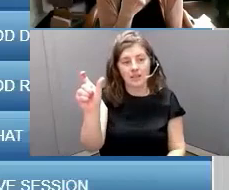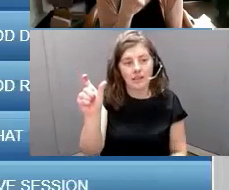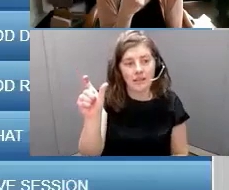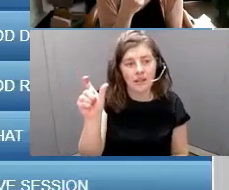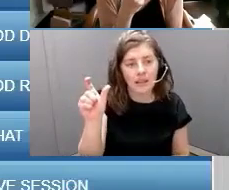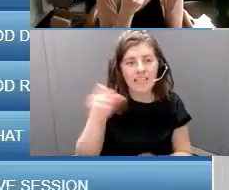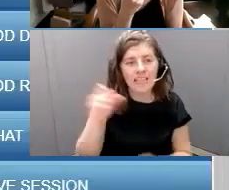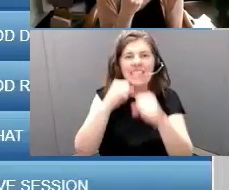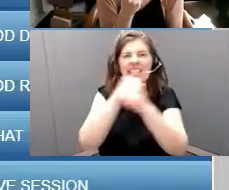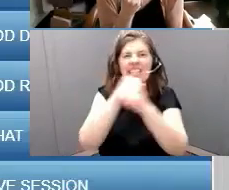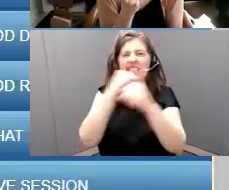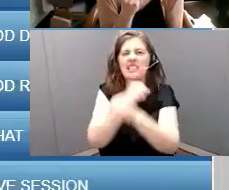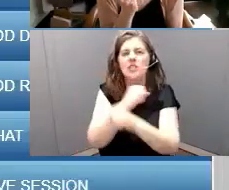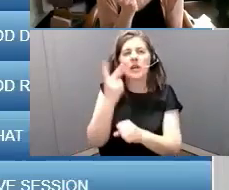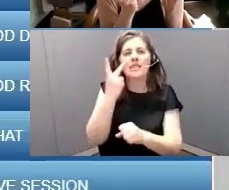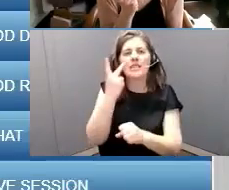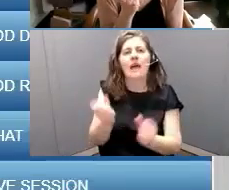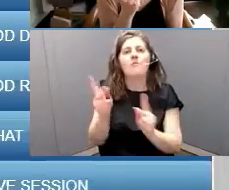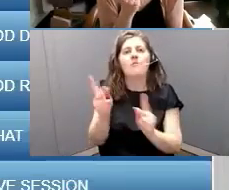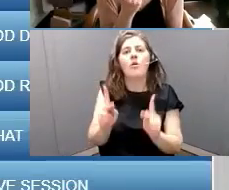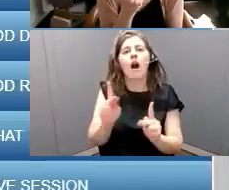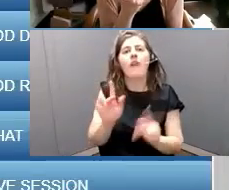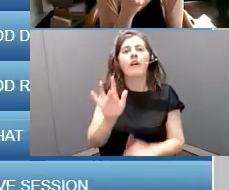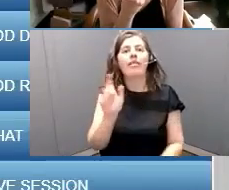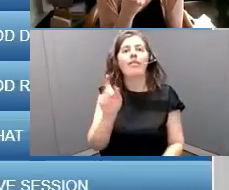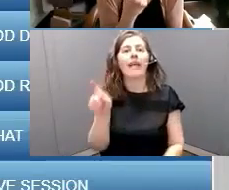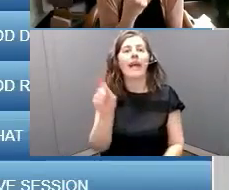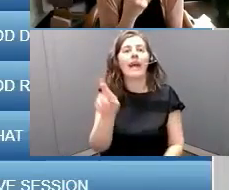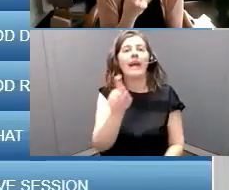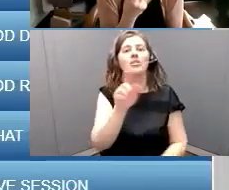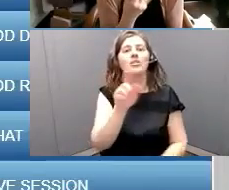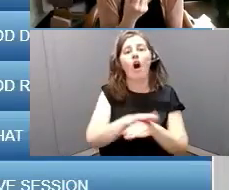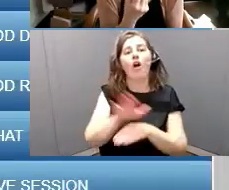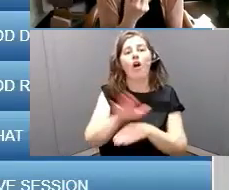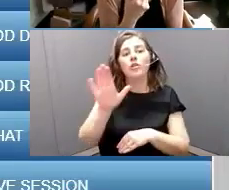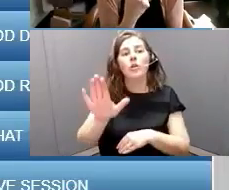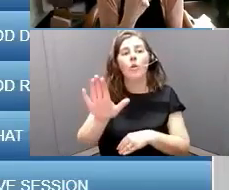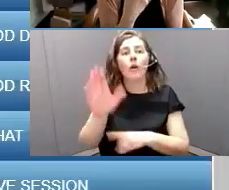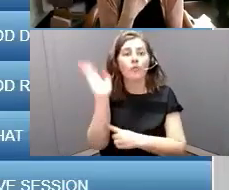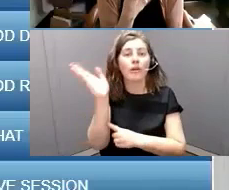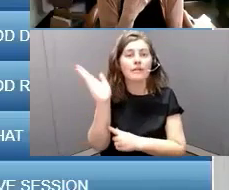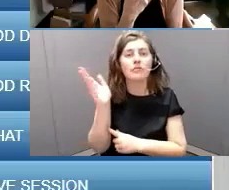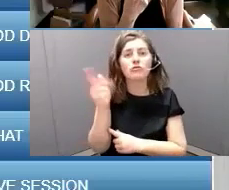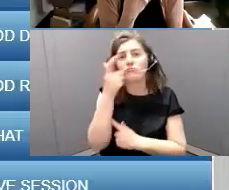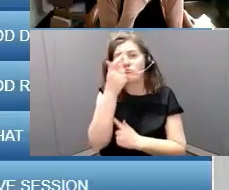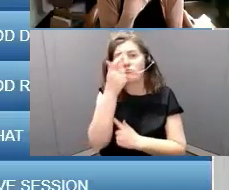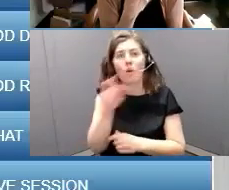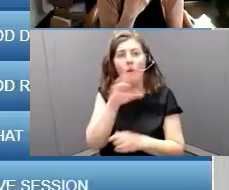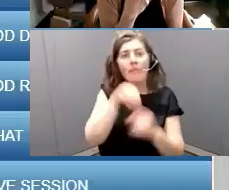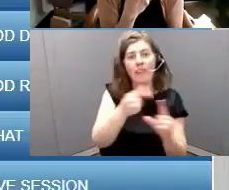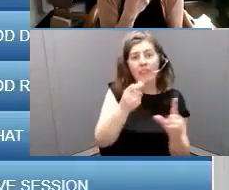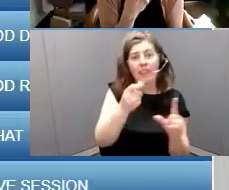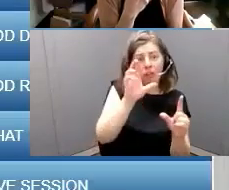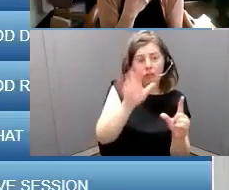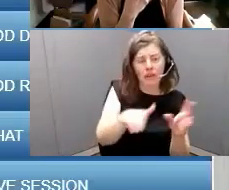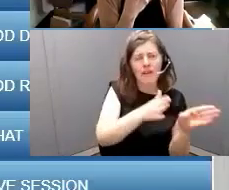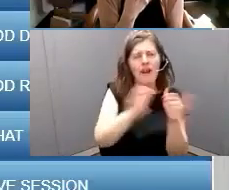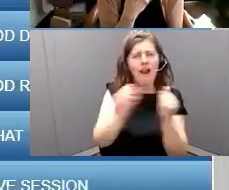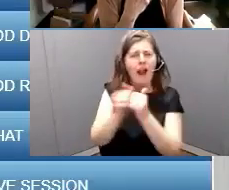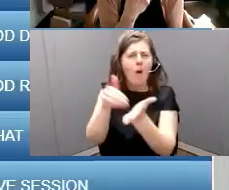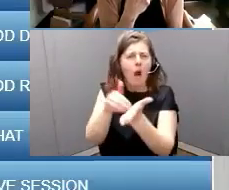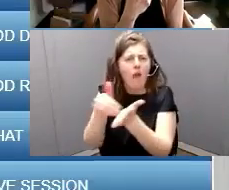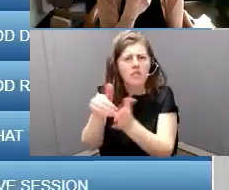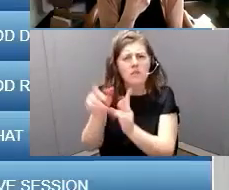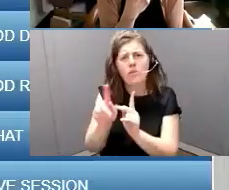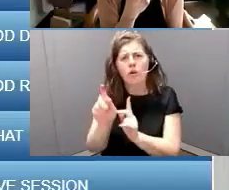Here you can see how many times have people clicked on your presentation in the gallery, how many times have